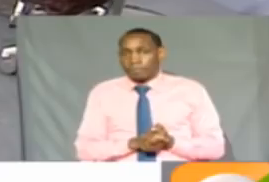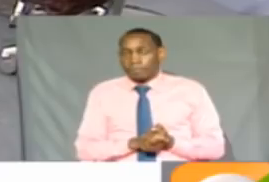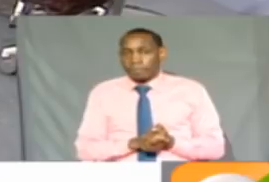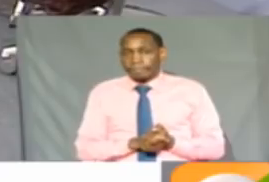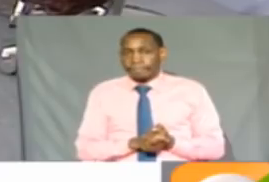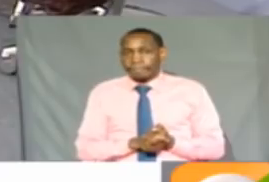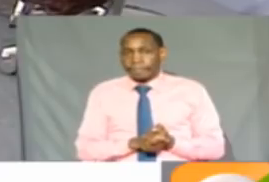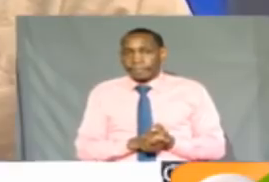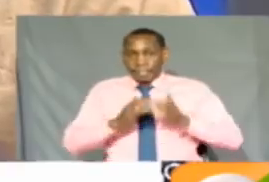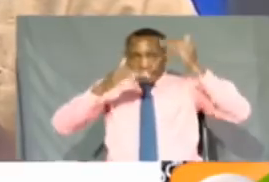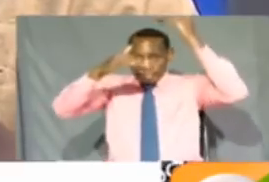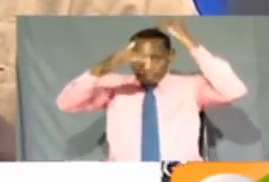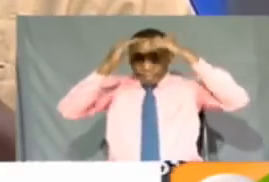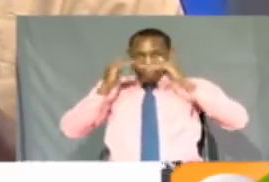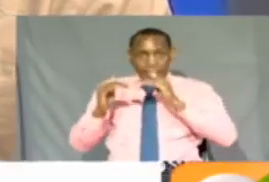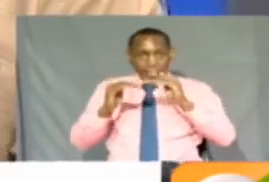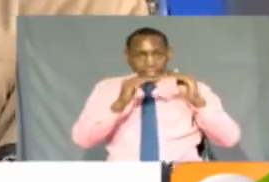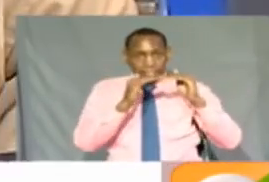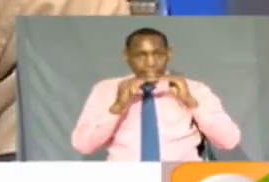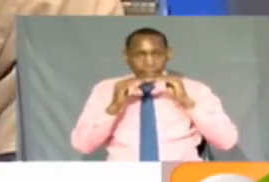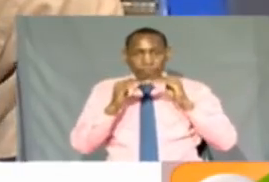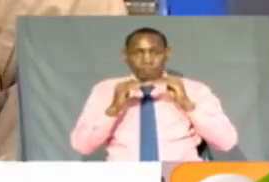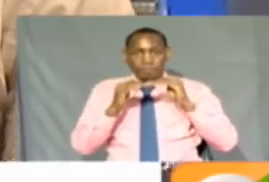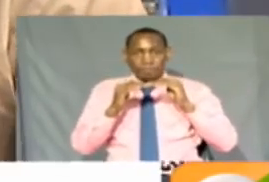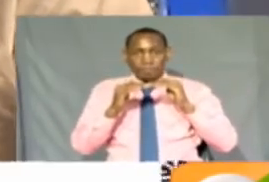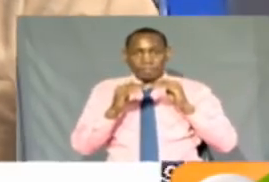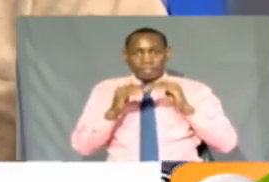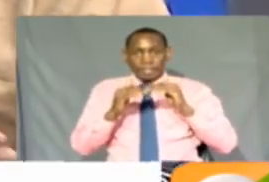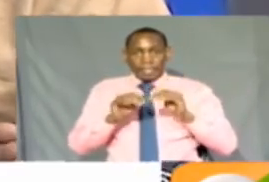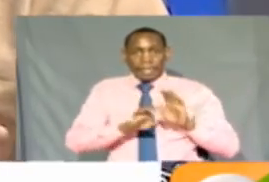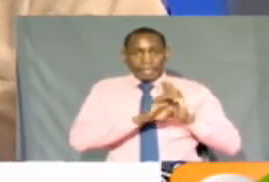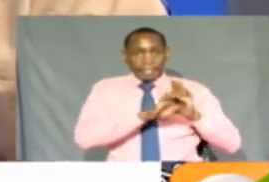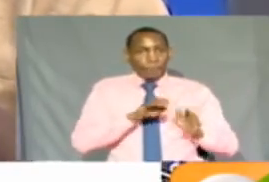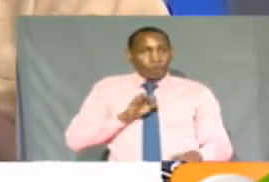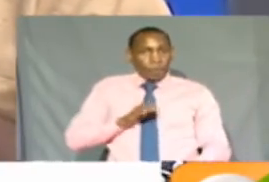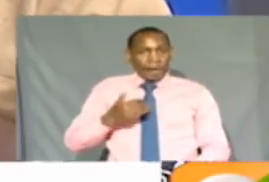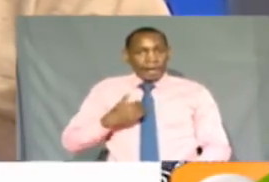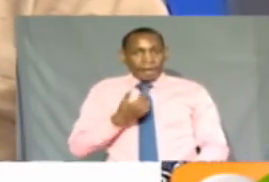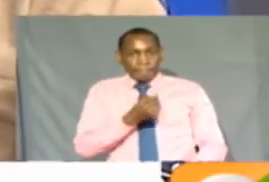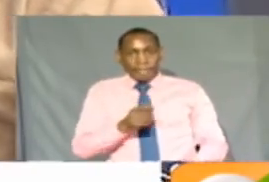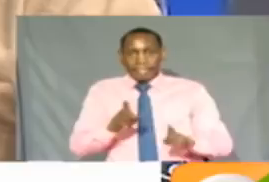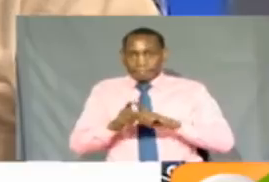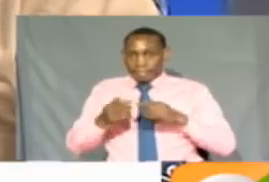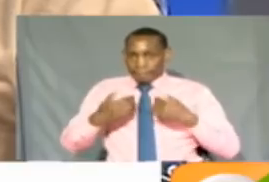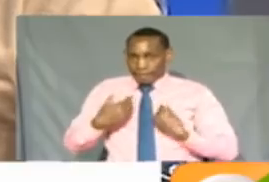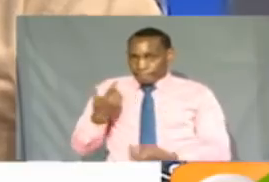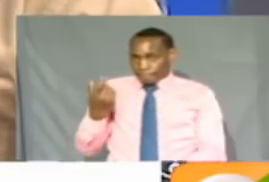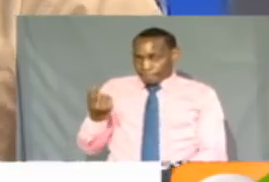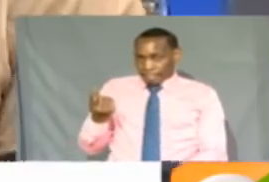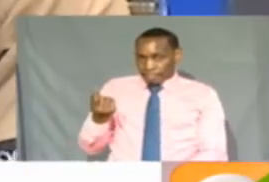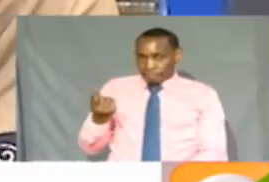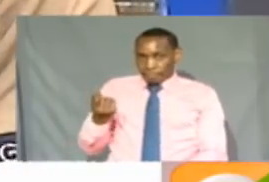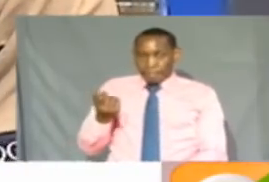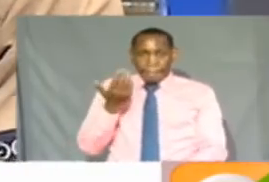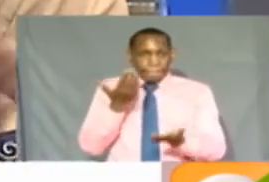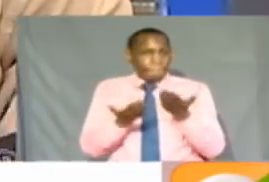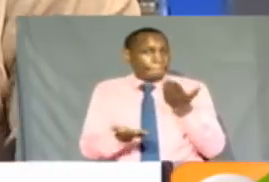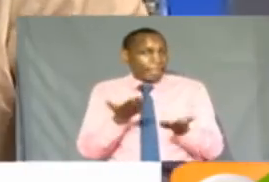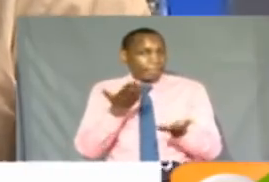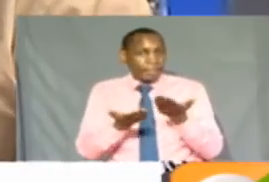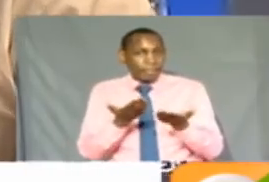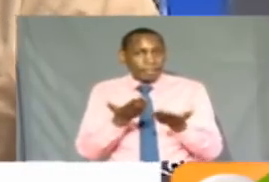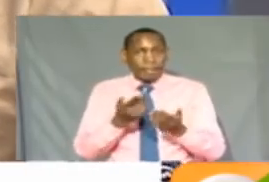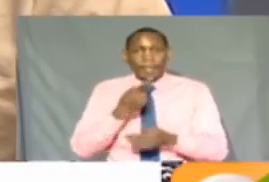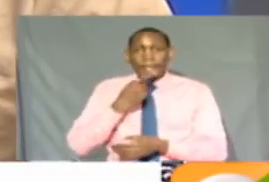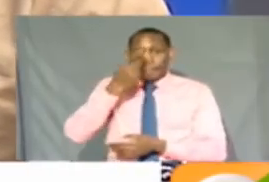Uh-huh. By the in campus level, if let's say a lady is having money and I'm also having money, maybe